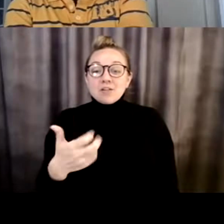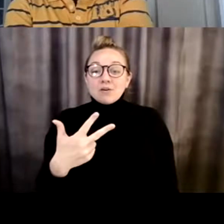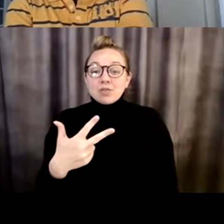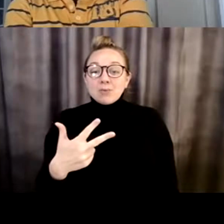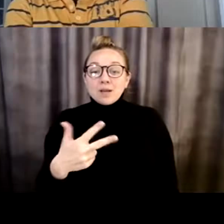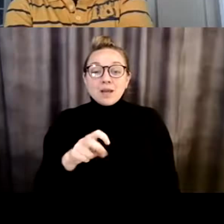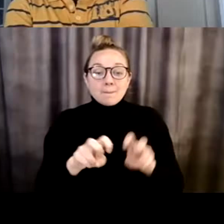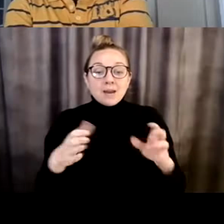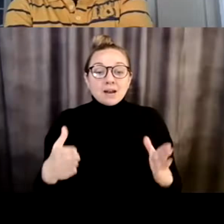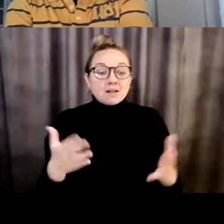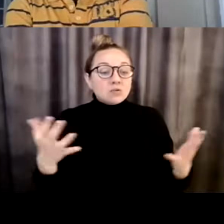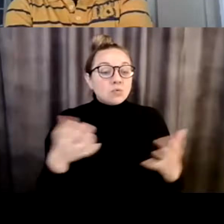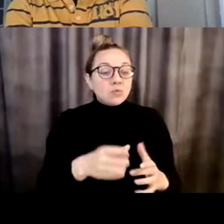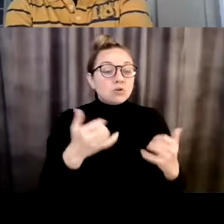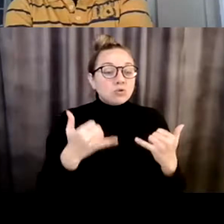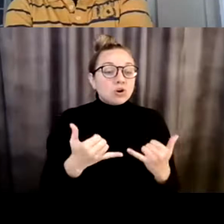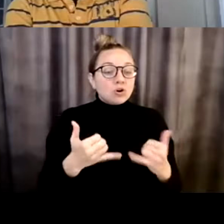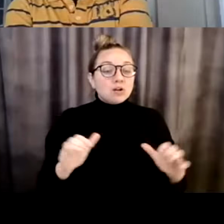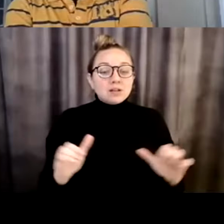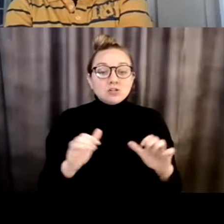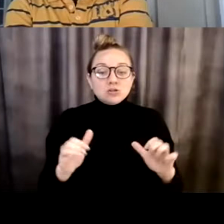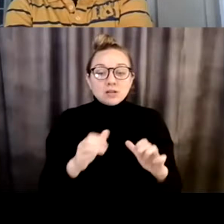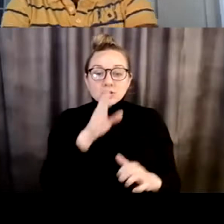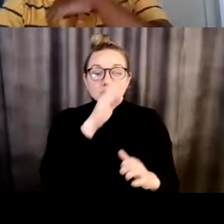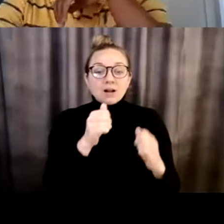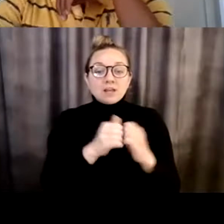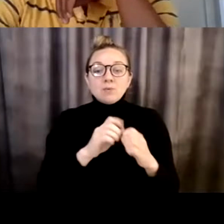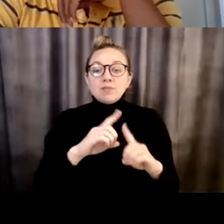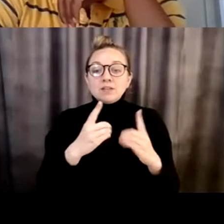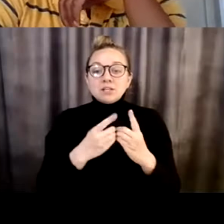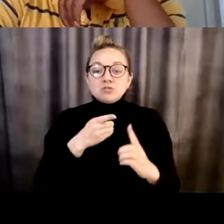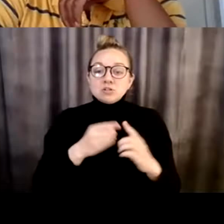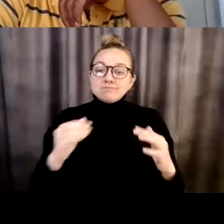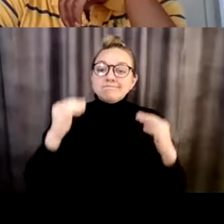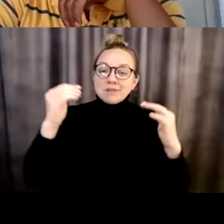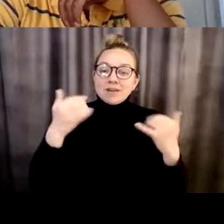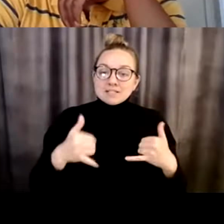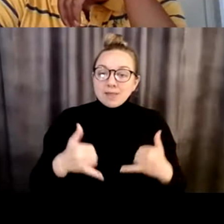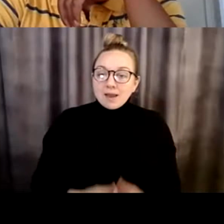now what you are currently doing directly with the district to advance play.